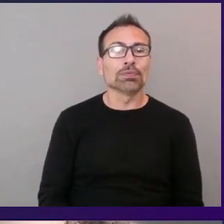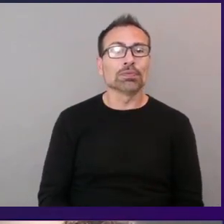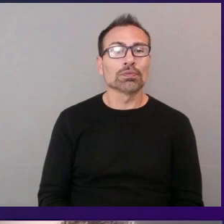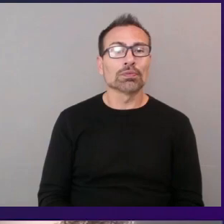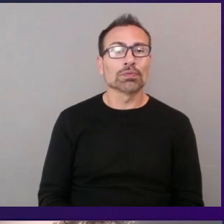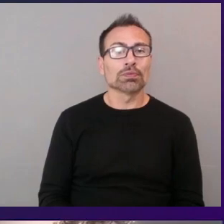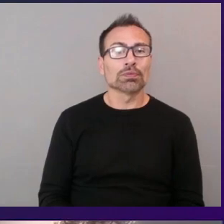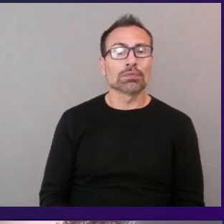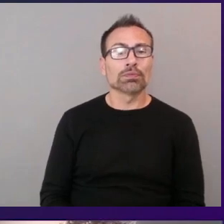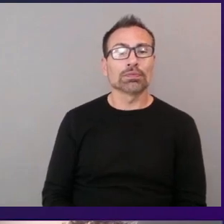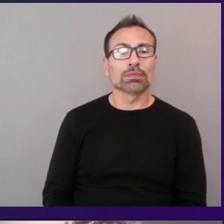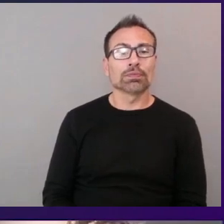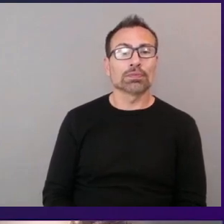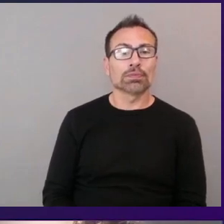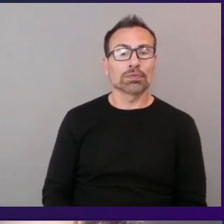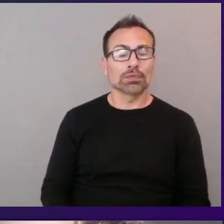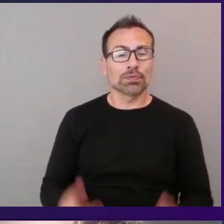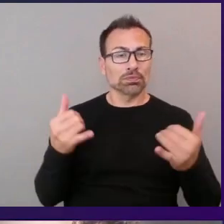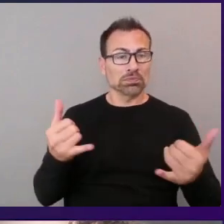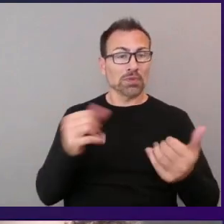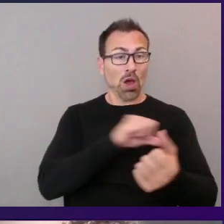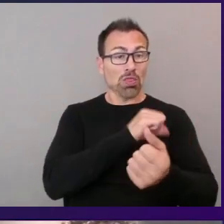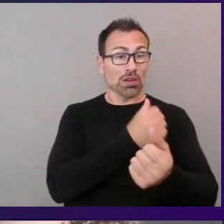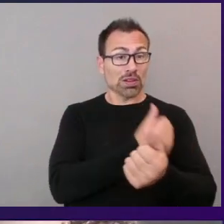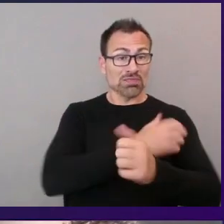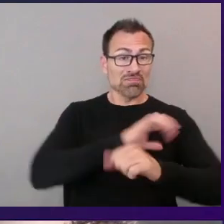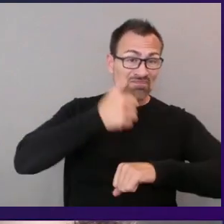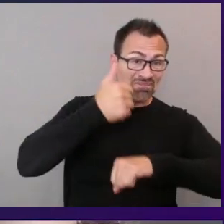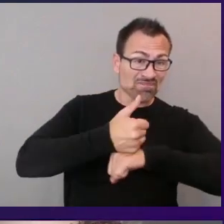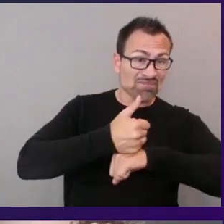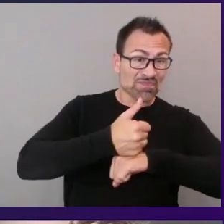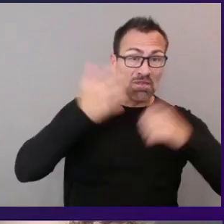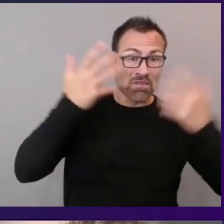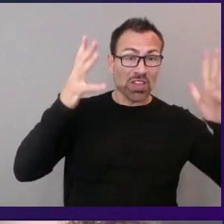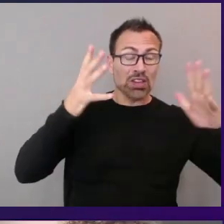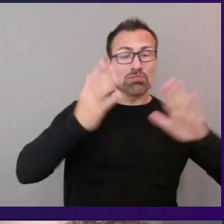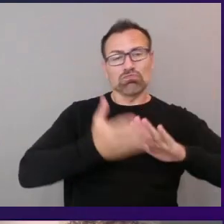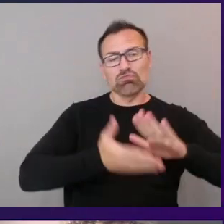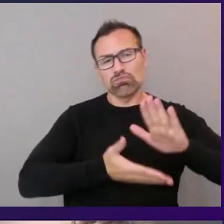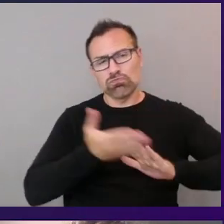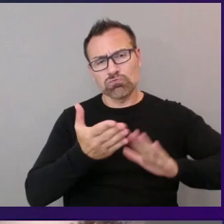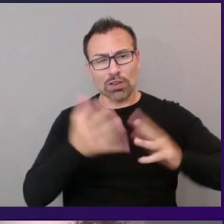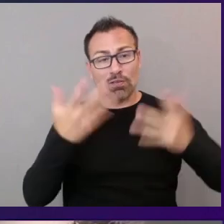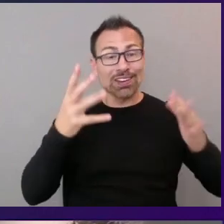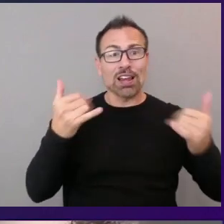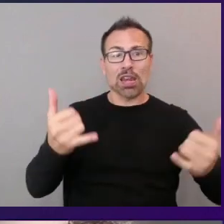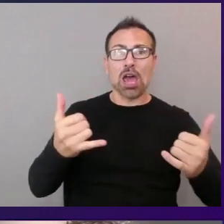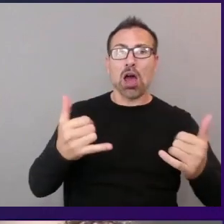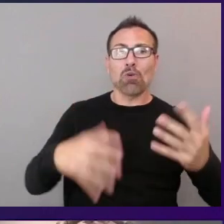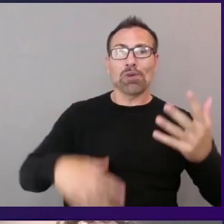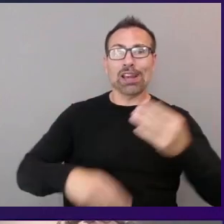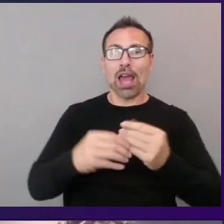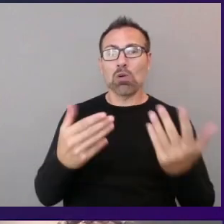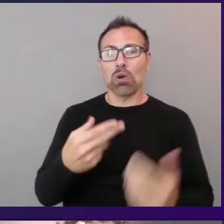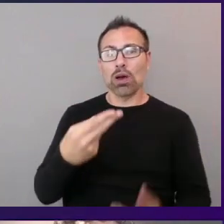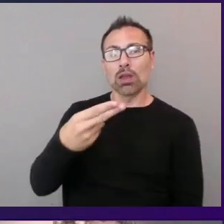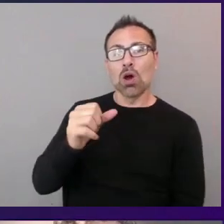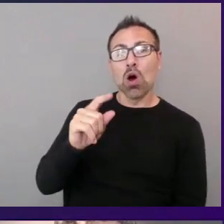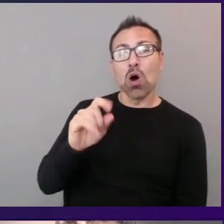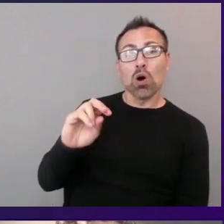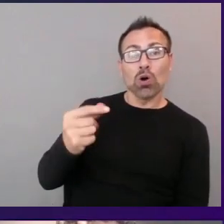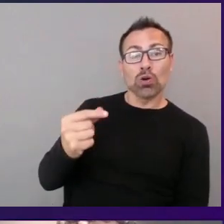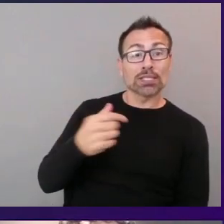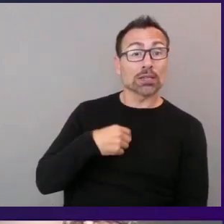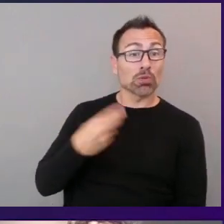Now that we have authentication set up and running, what we can do, we can add hosting. So we can host our web application in the